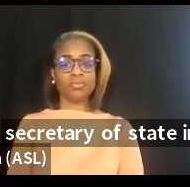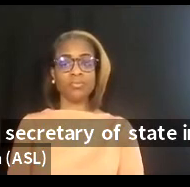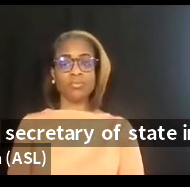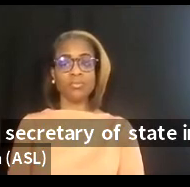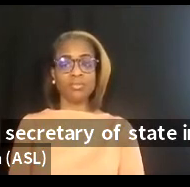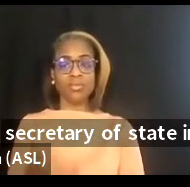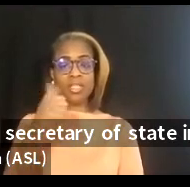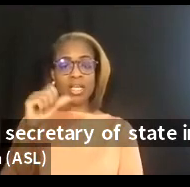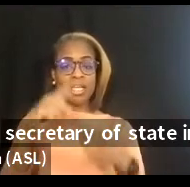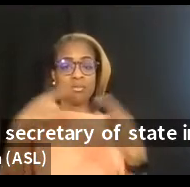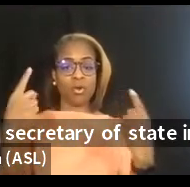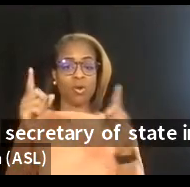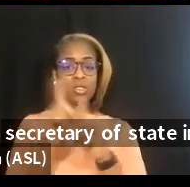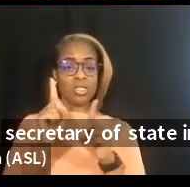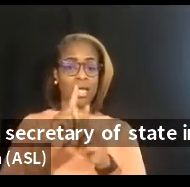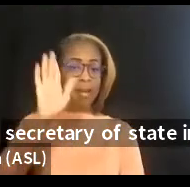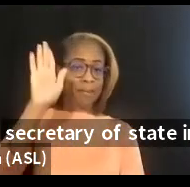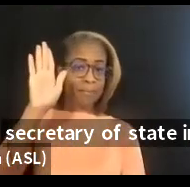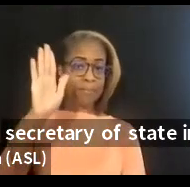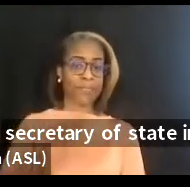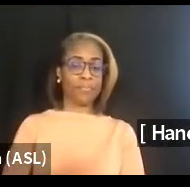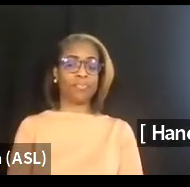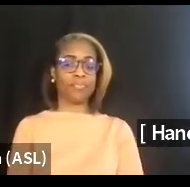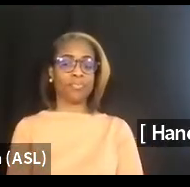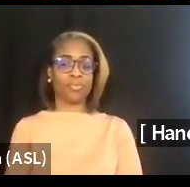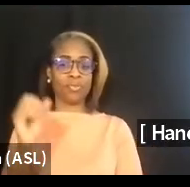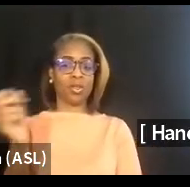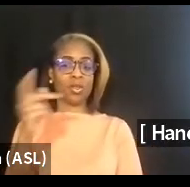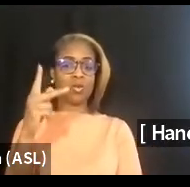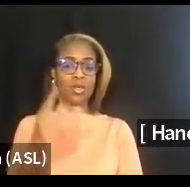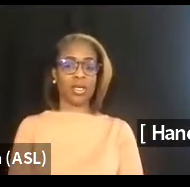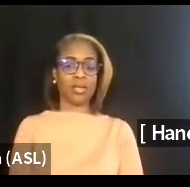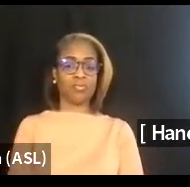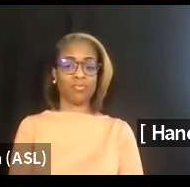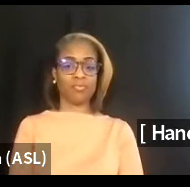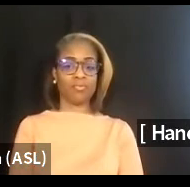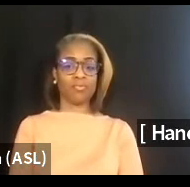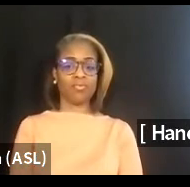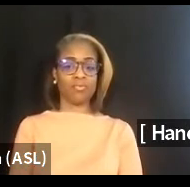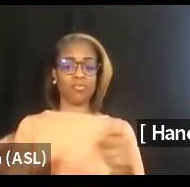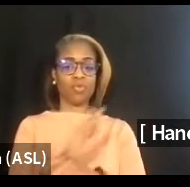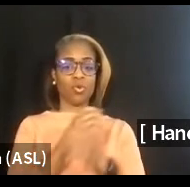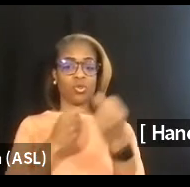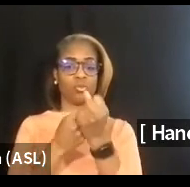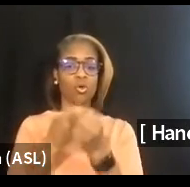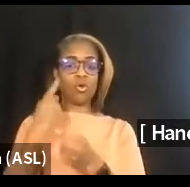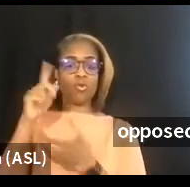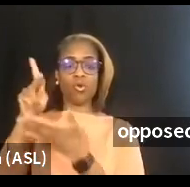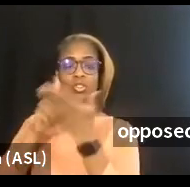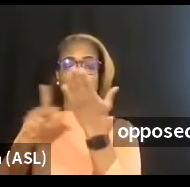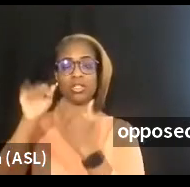Any opposed? Same sign. Okay. A unanimous support for the Secretary of State.